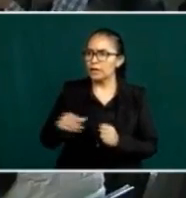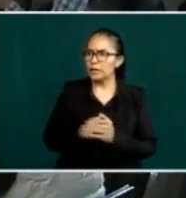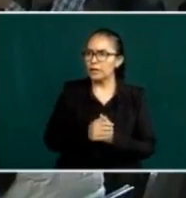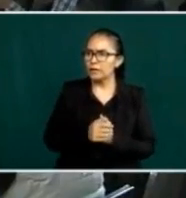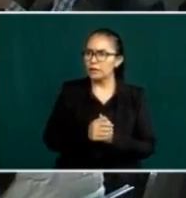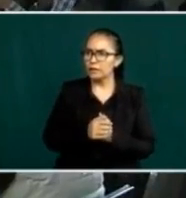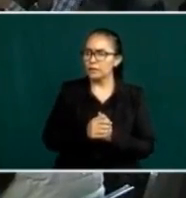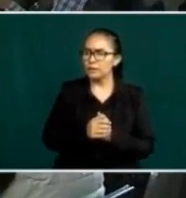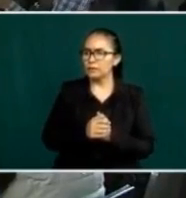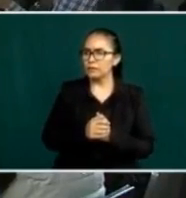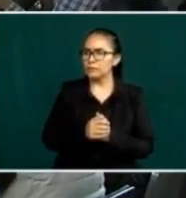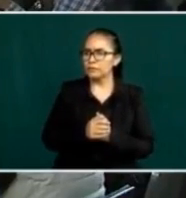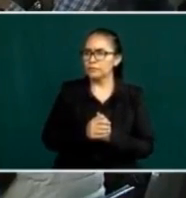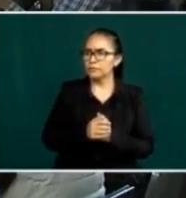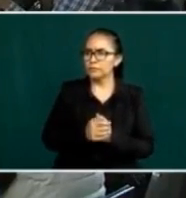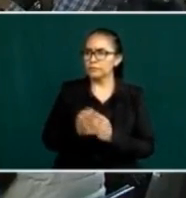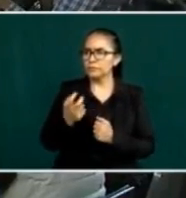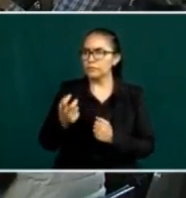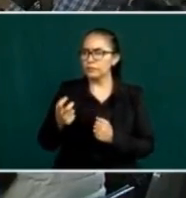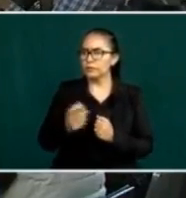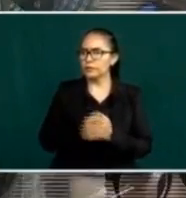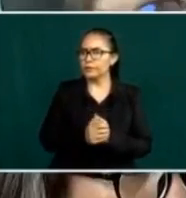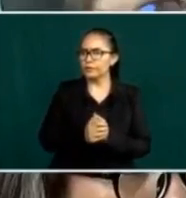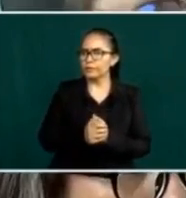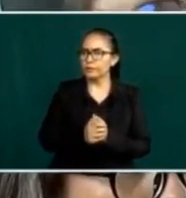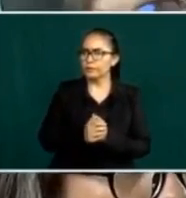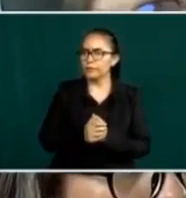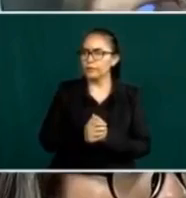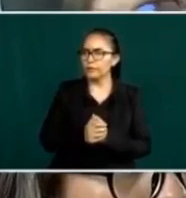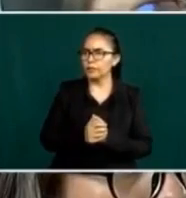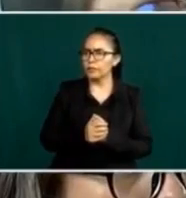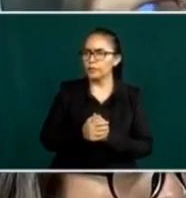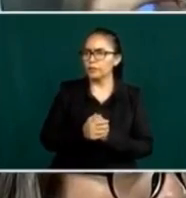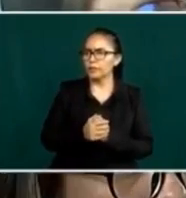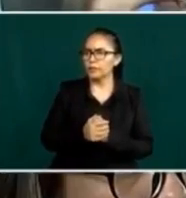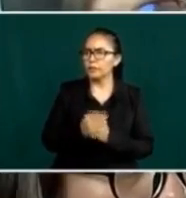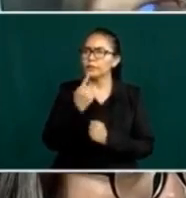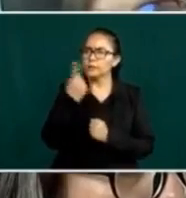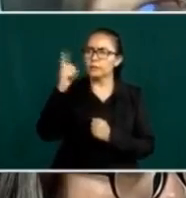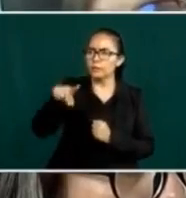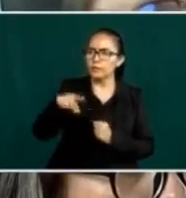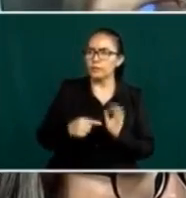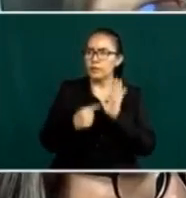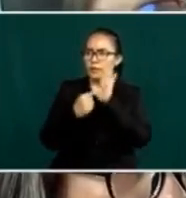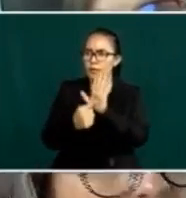that was fabricated. And he denounced,